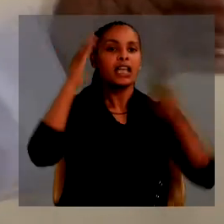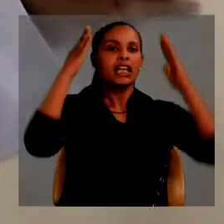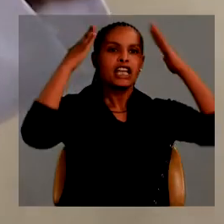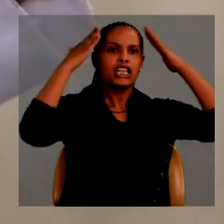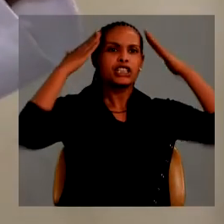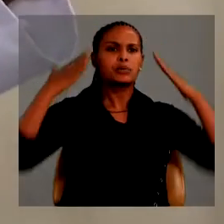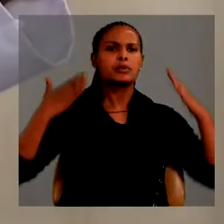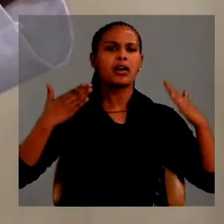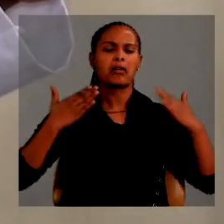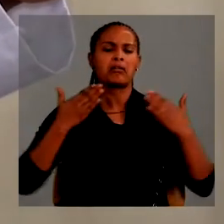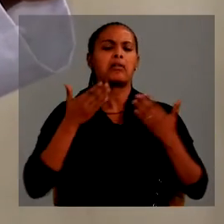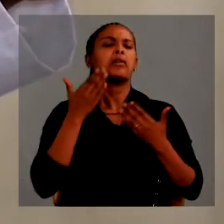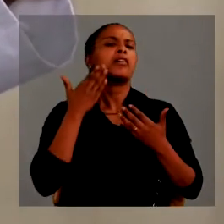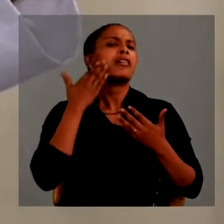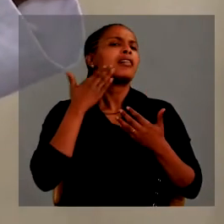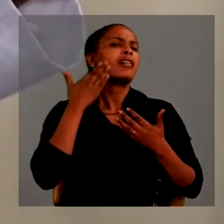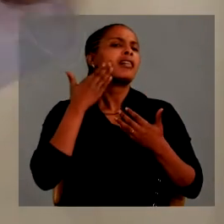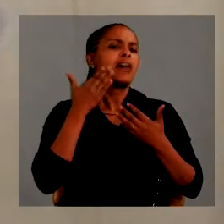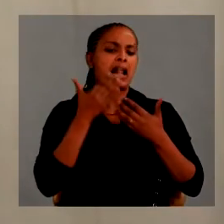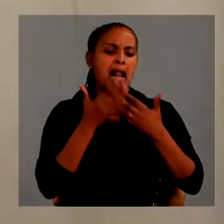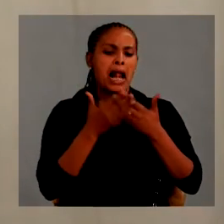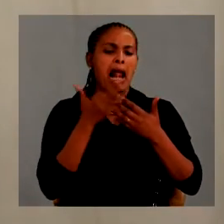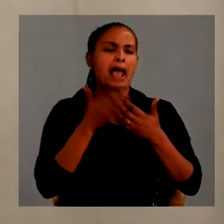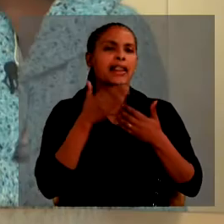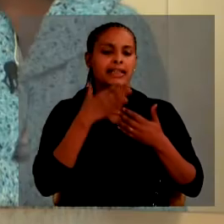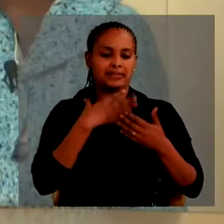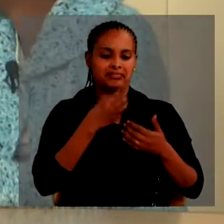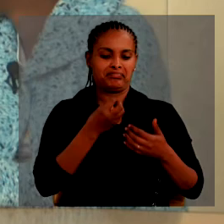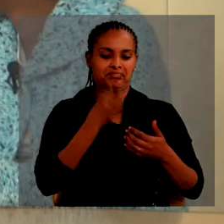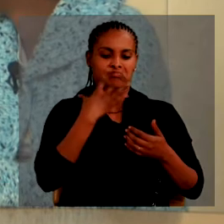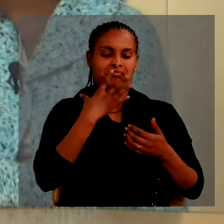Egyptians are lighter skin than us.